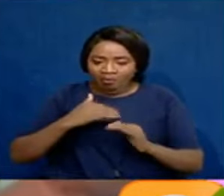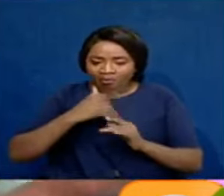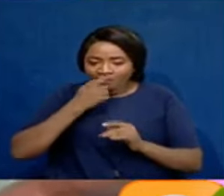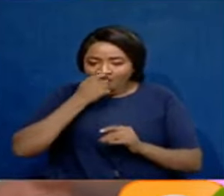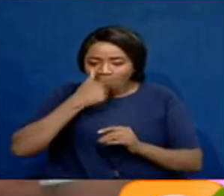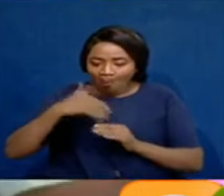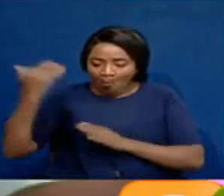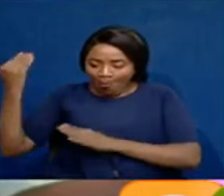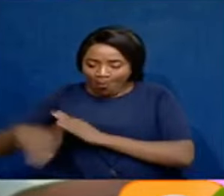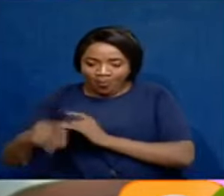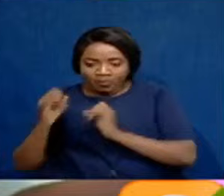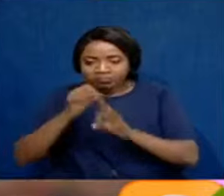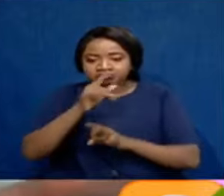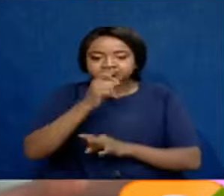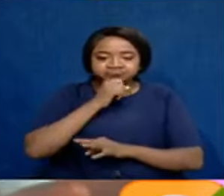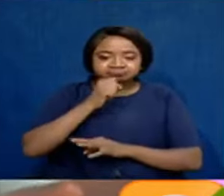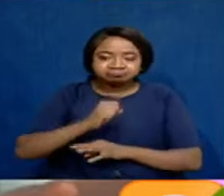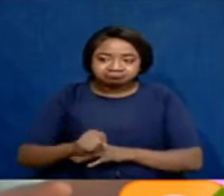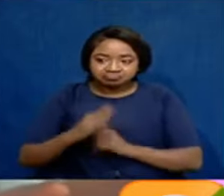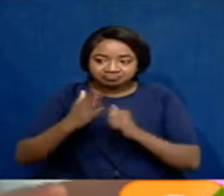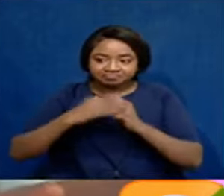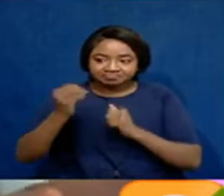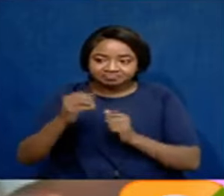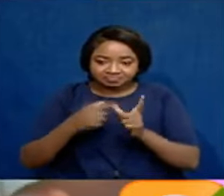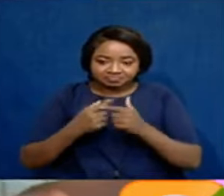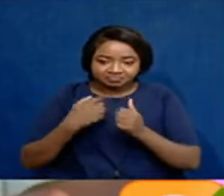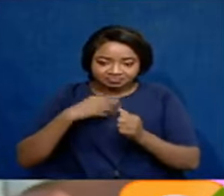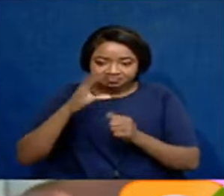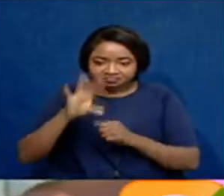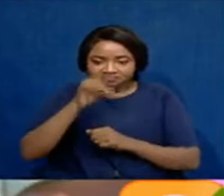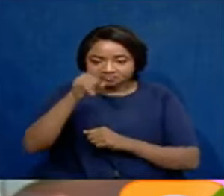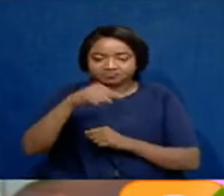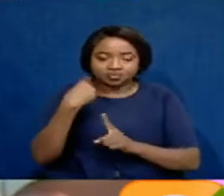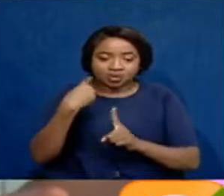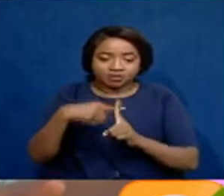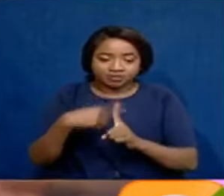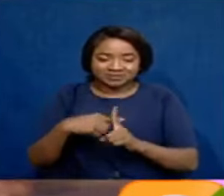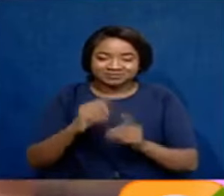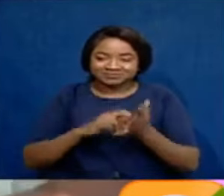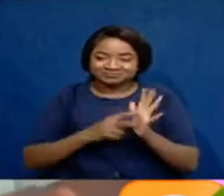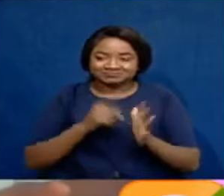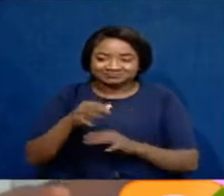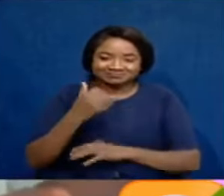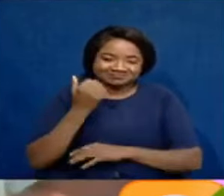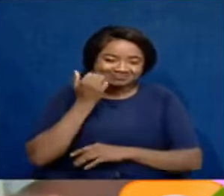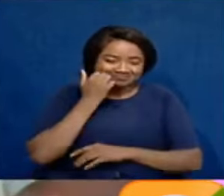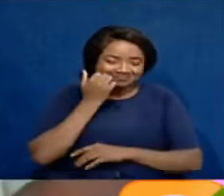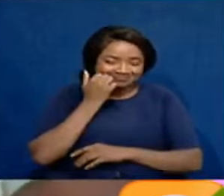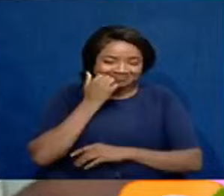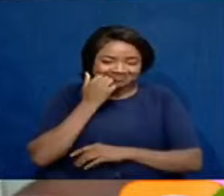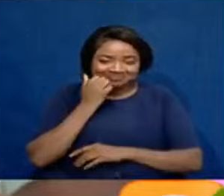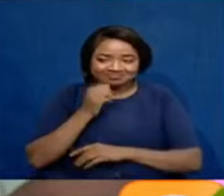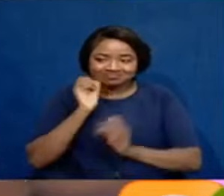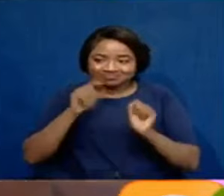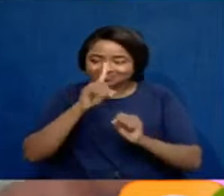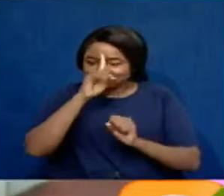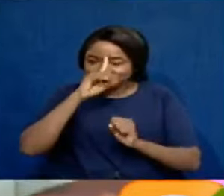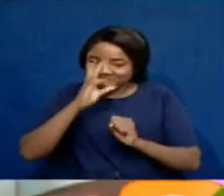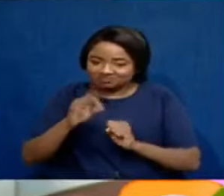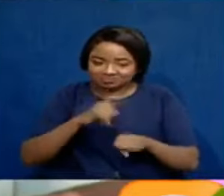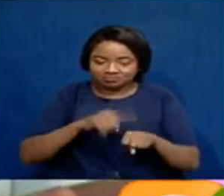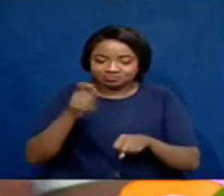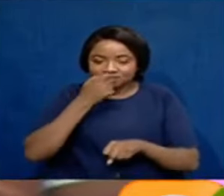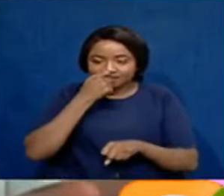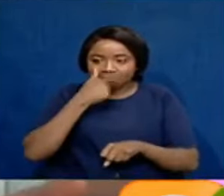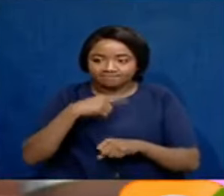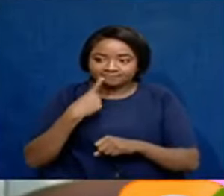Because if you are 90 years and I screen you and find a positive PSA, the disease is likely to be clinical at the age of 100, in which